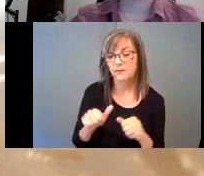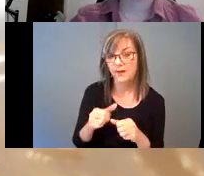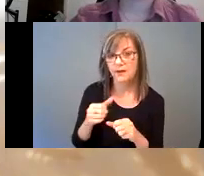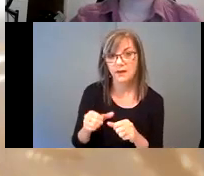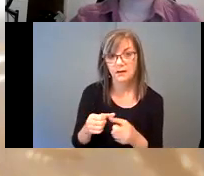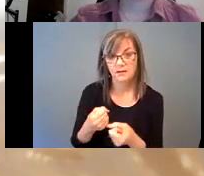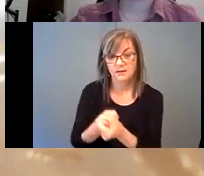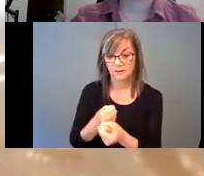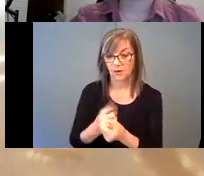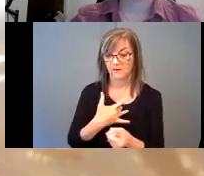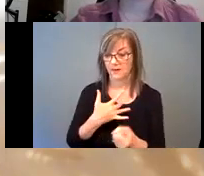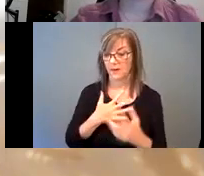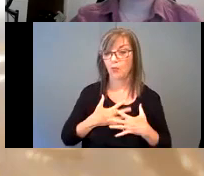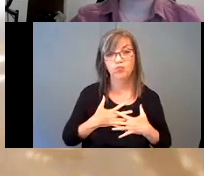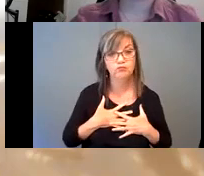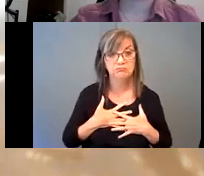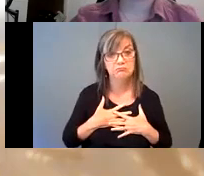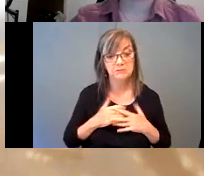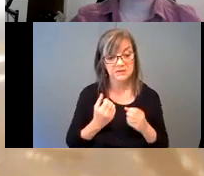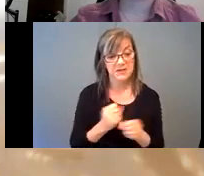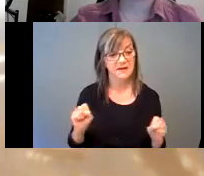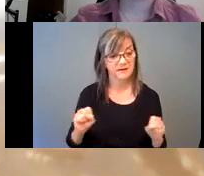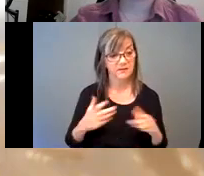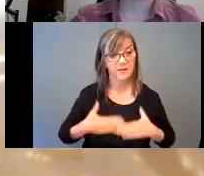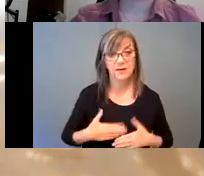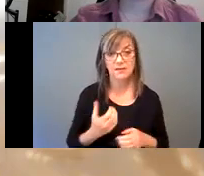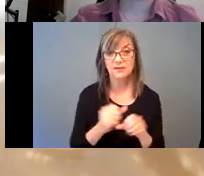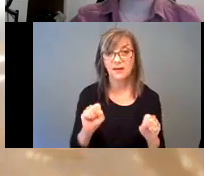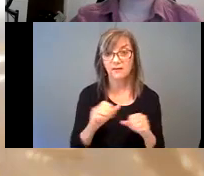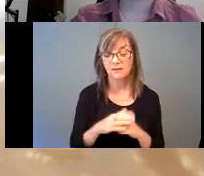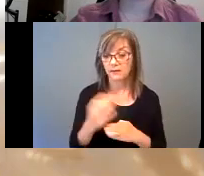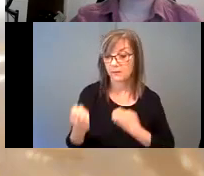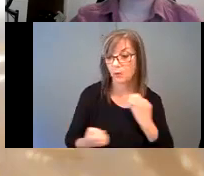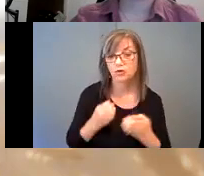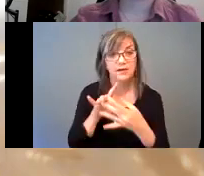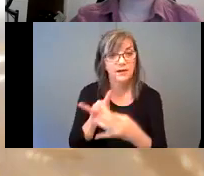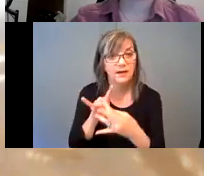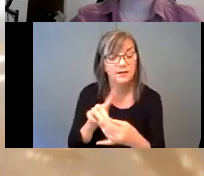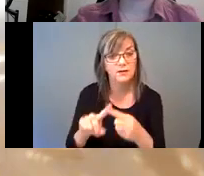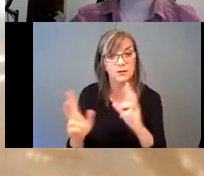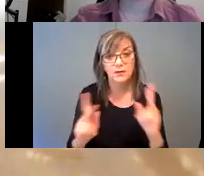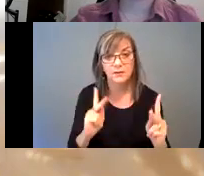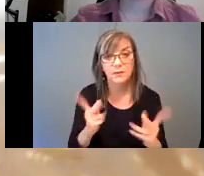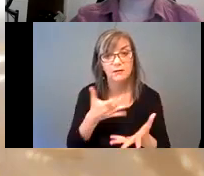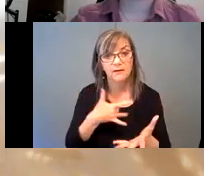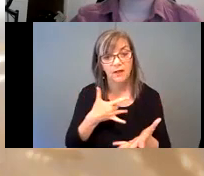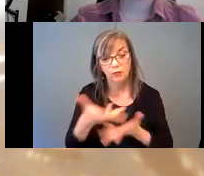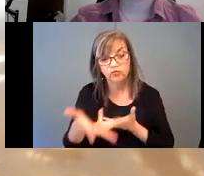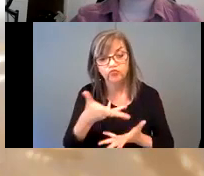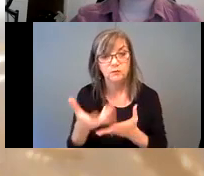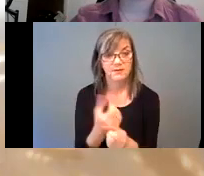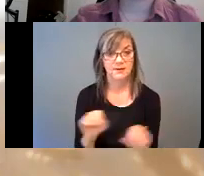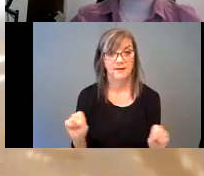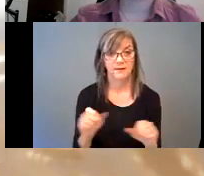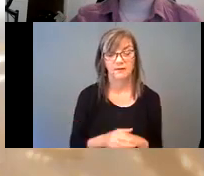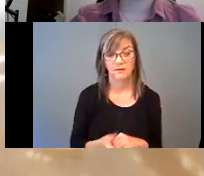physical safety and being safely emotionally connected to others in our social environment. And then there's other parts of our